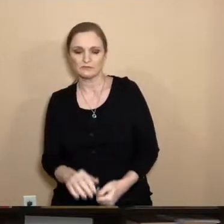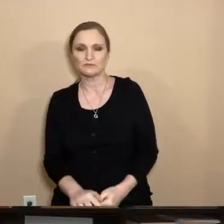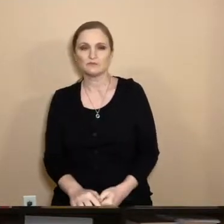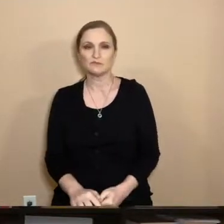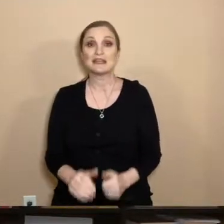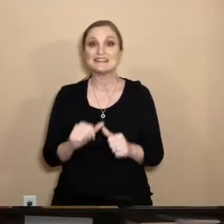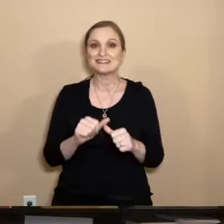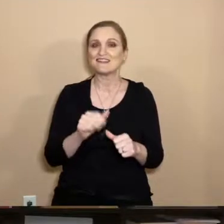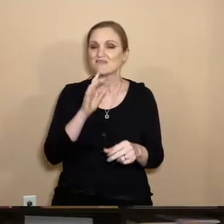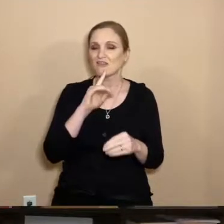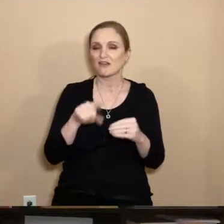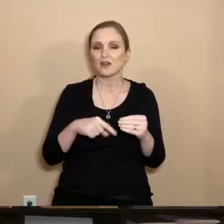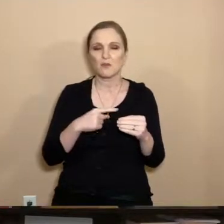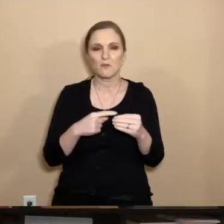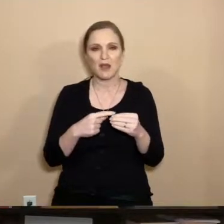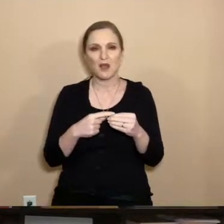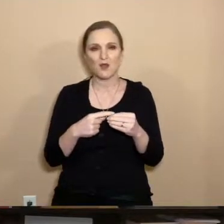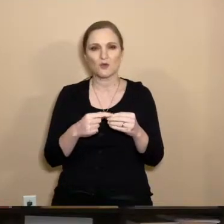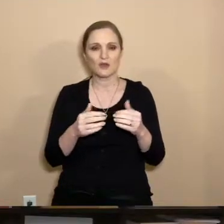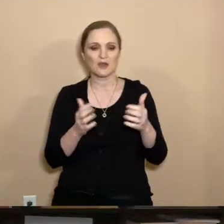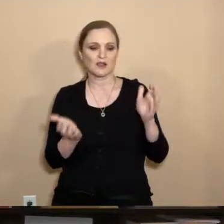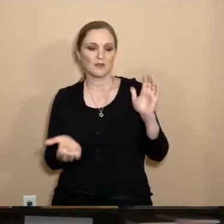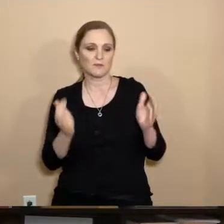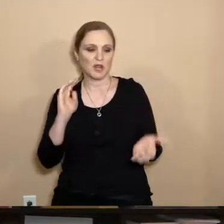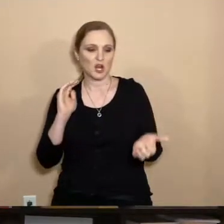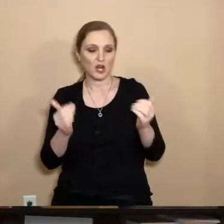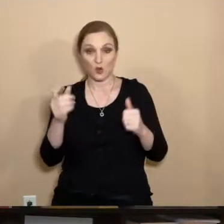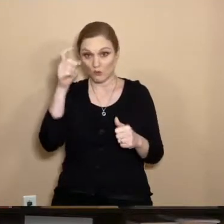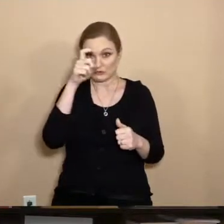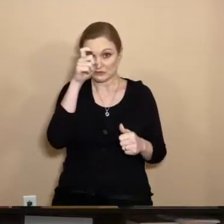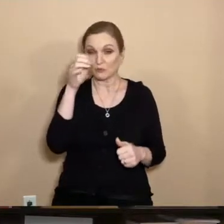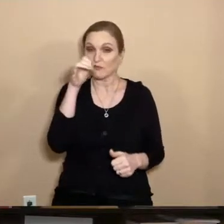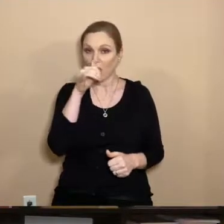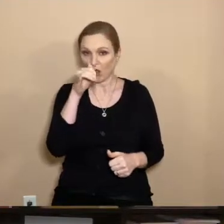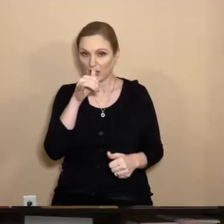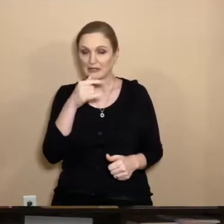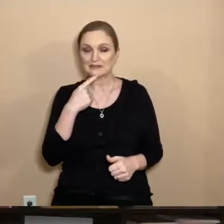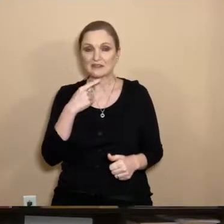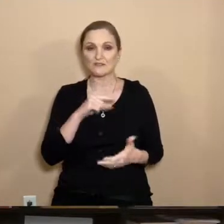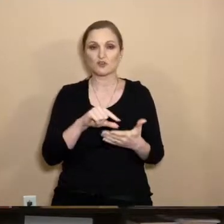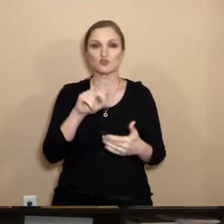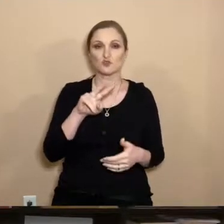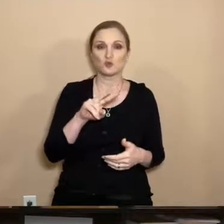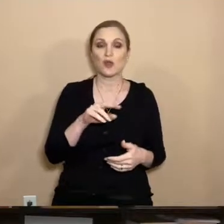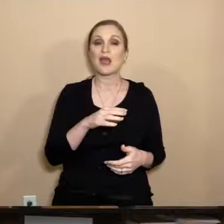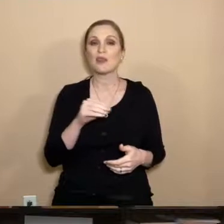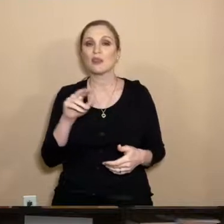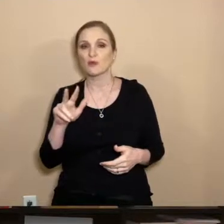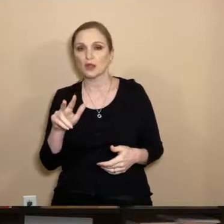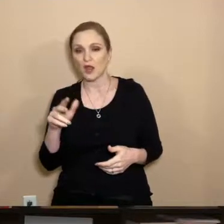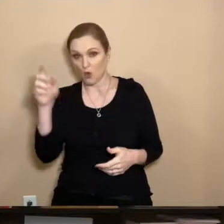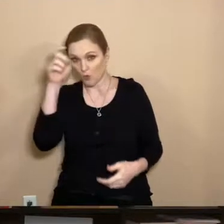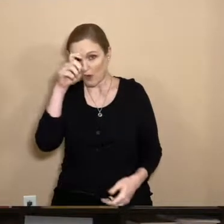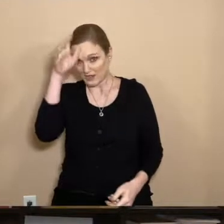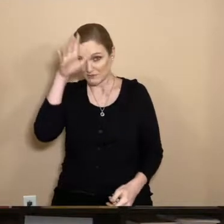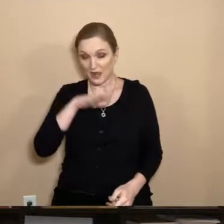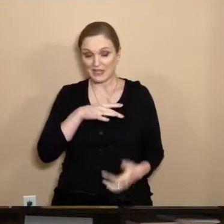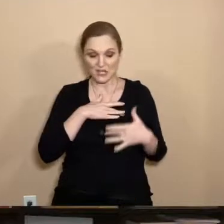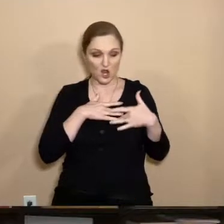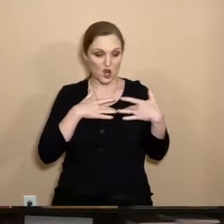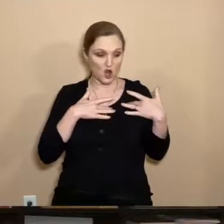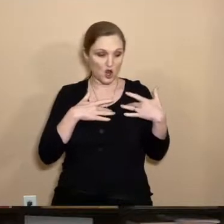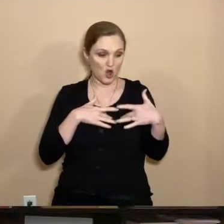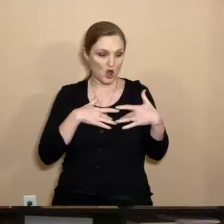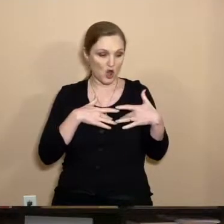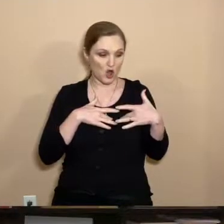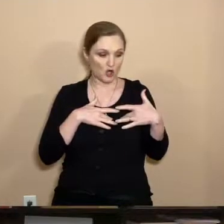Still talking about kind of a contrast between wisdom and folly. He says in verses 2 and 3, "A wise man's heart inclines him